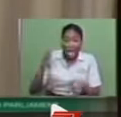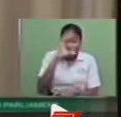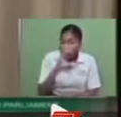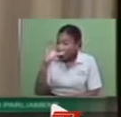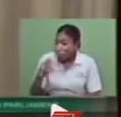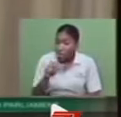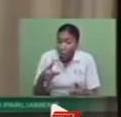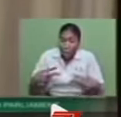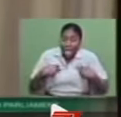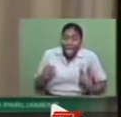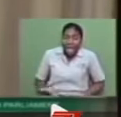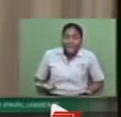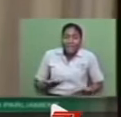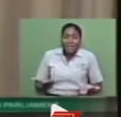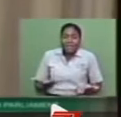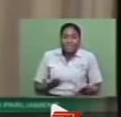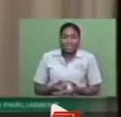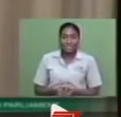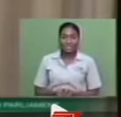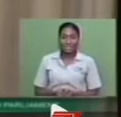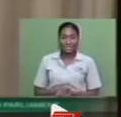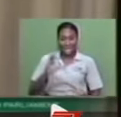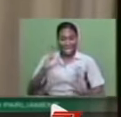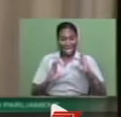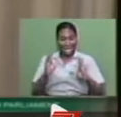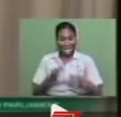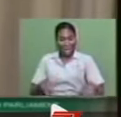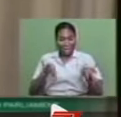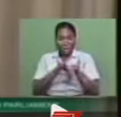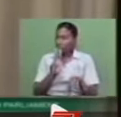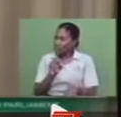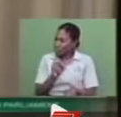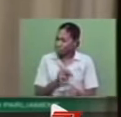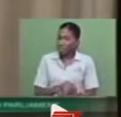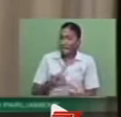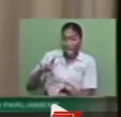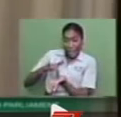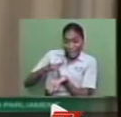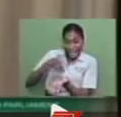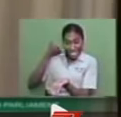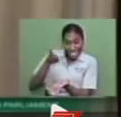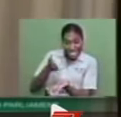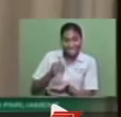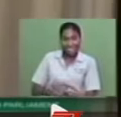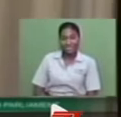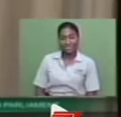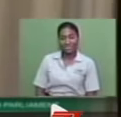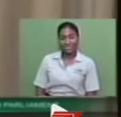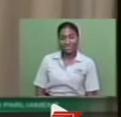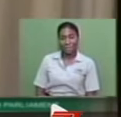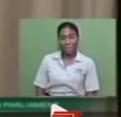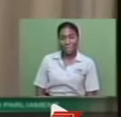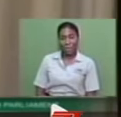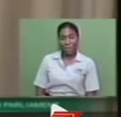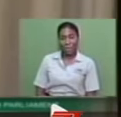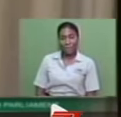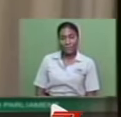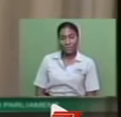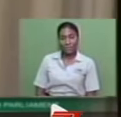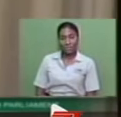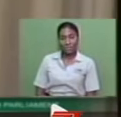need medicine. Yet you have the gas brains with the millions